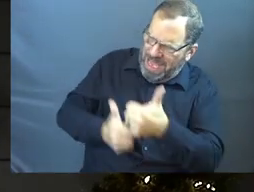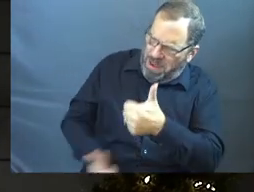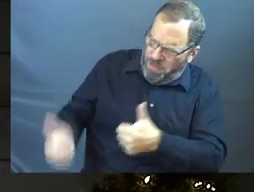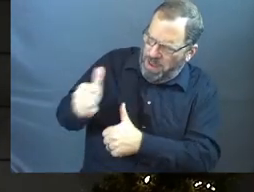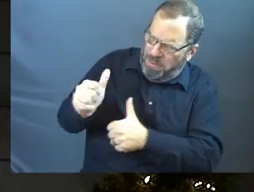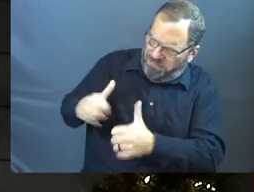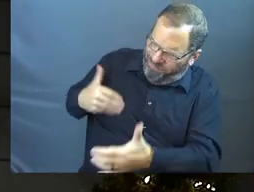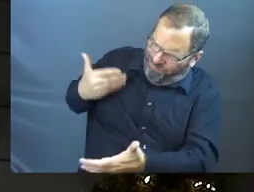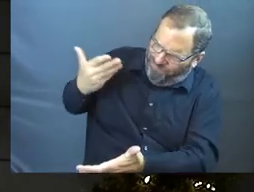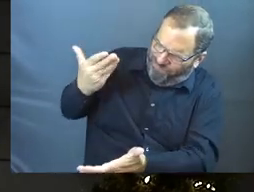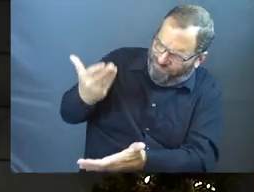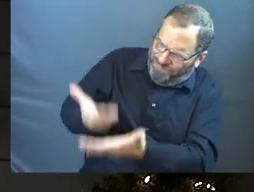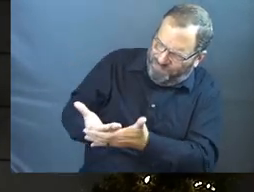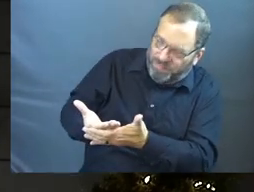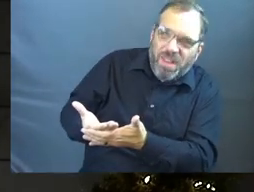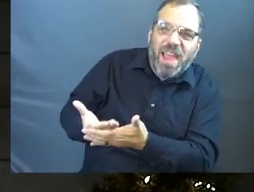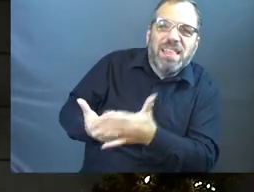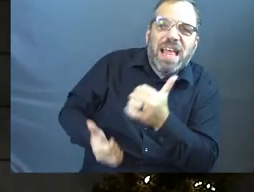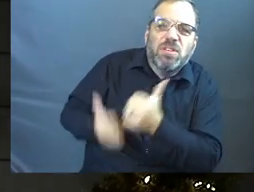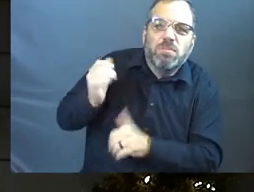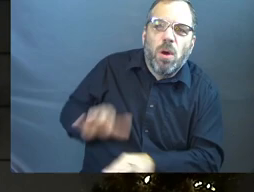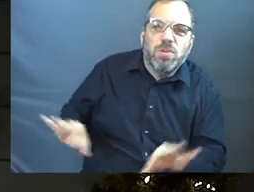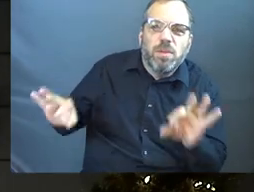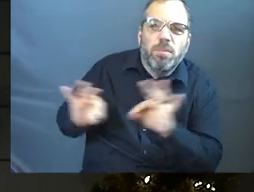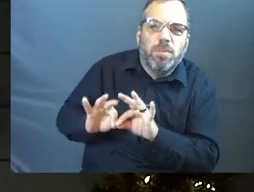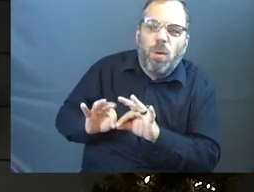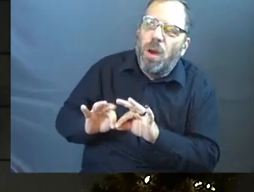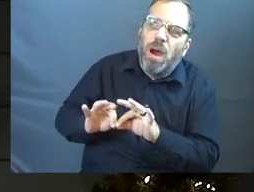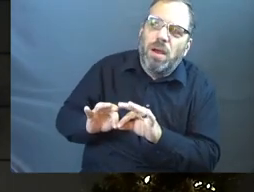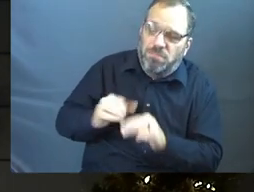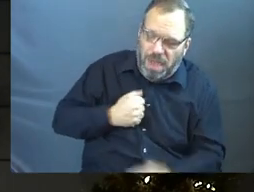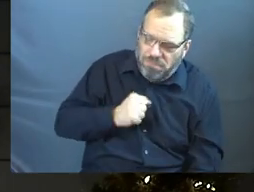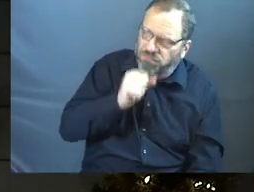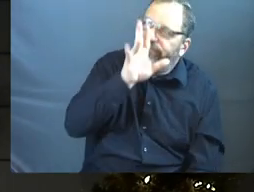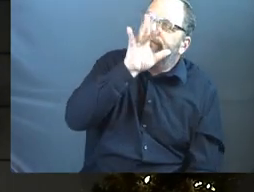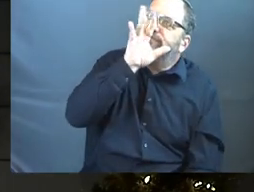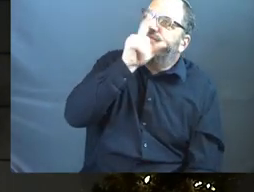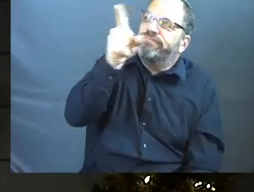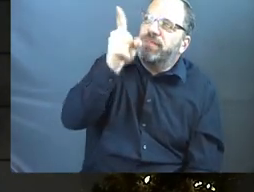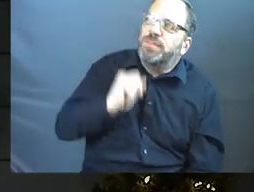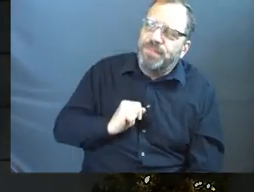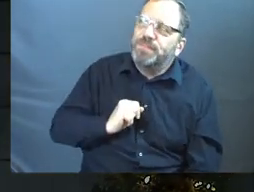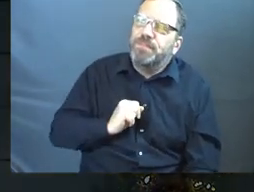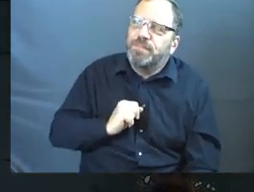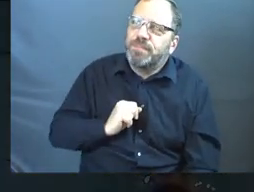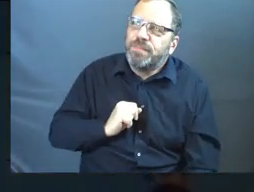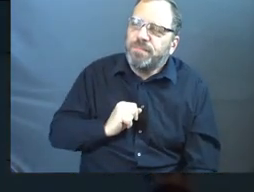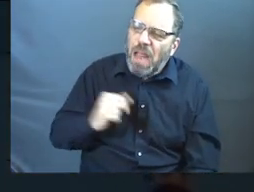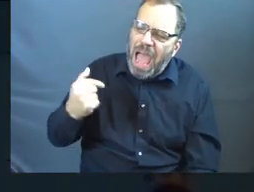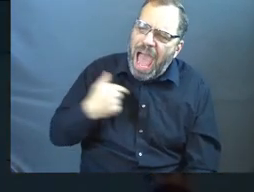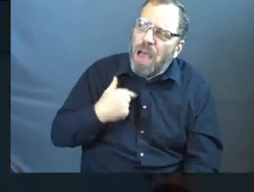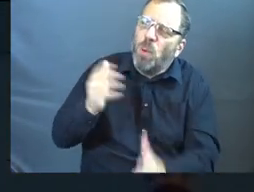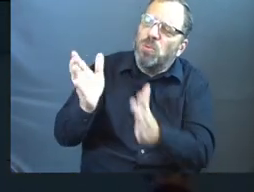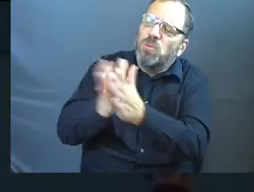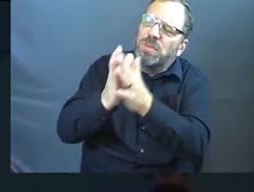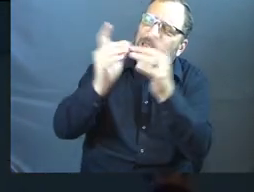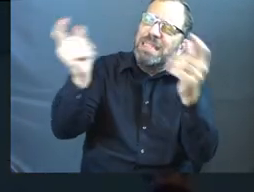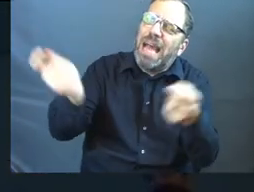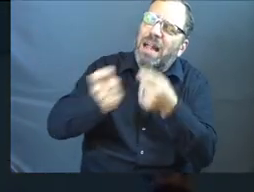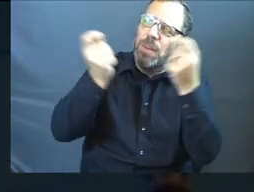arrived. And that is the most important thing that I could ever use my voice for, Lord. I want to